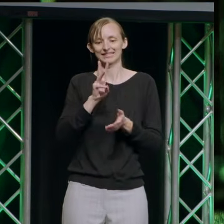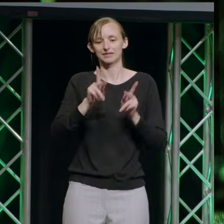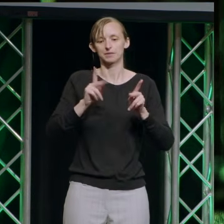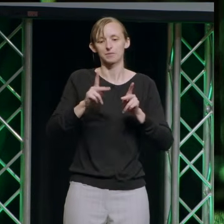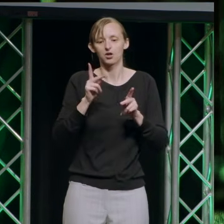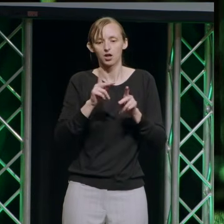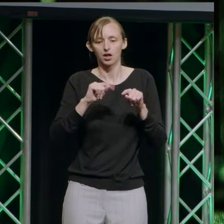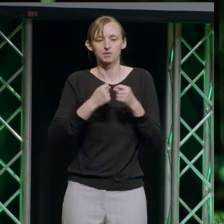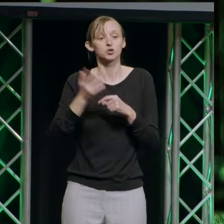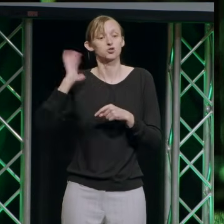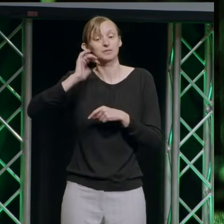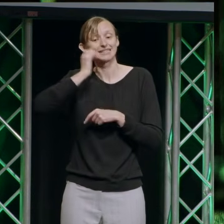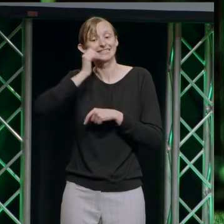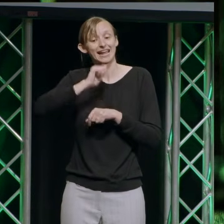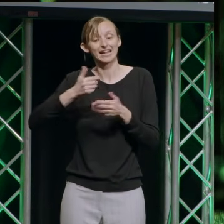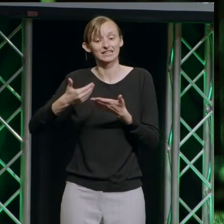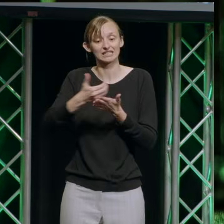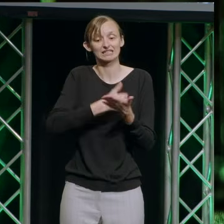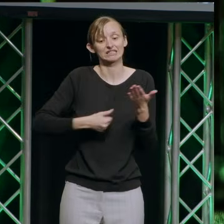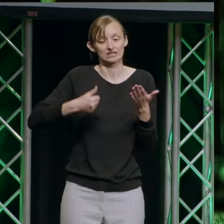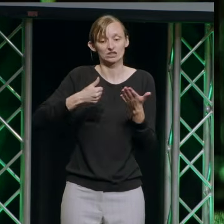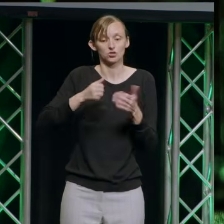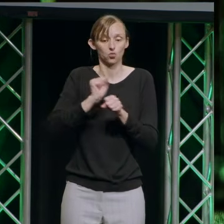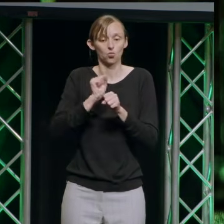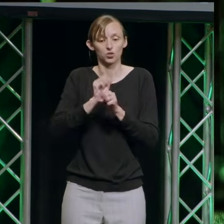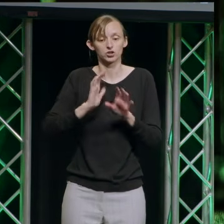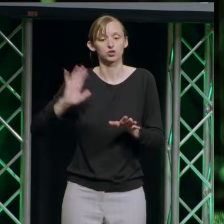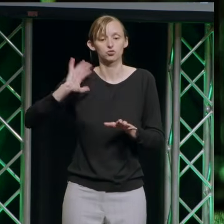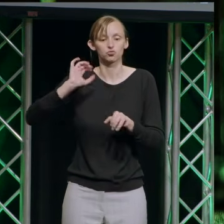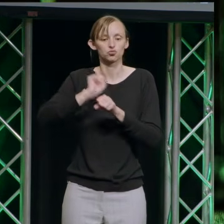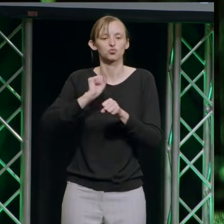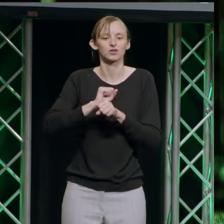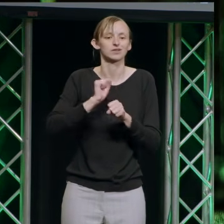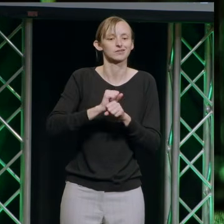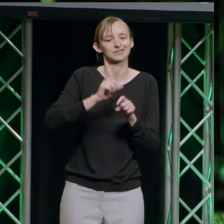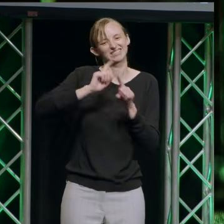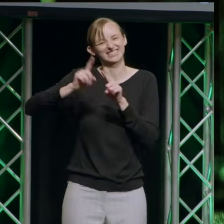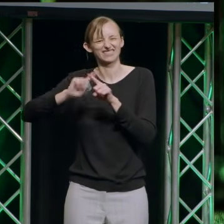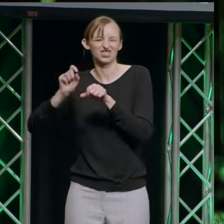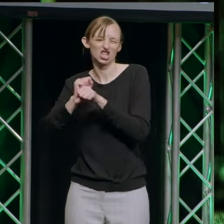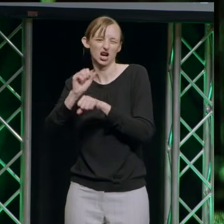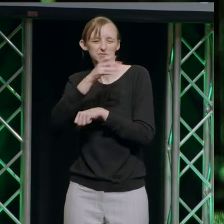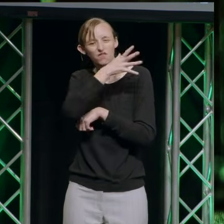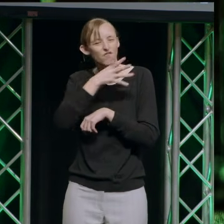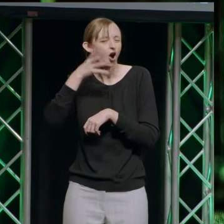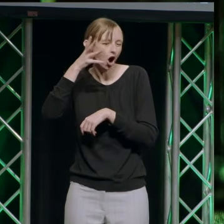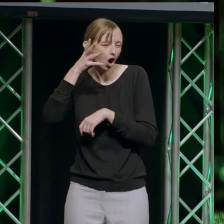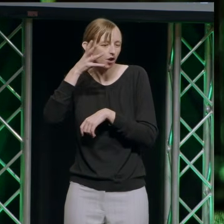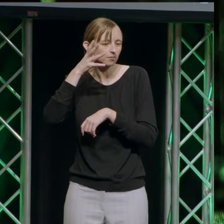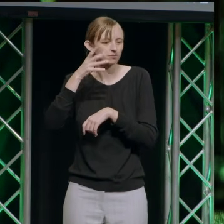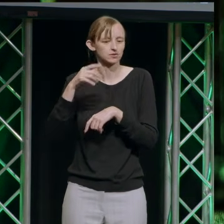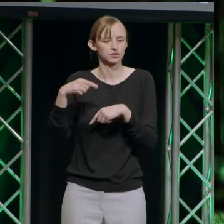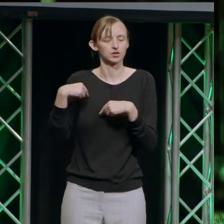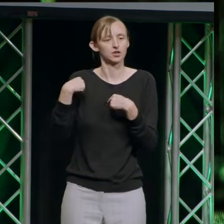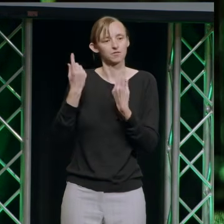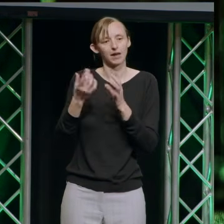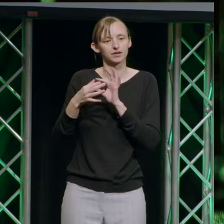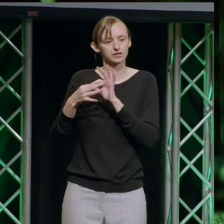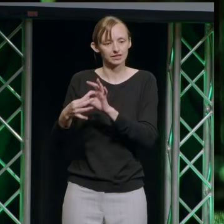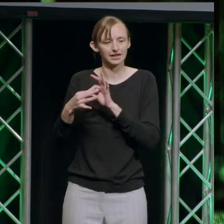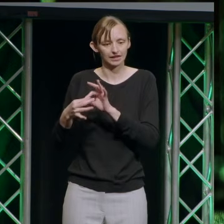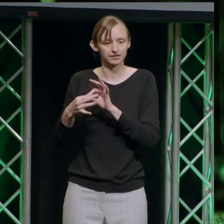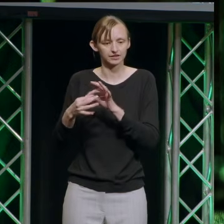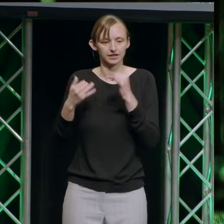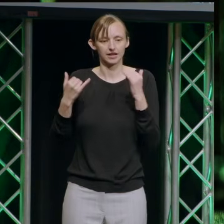daily wage workers used to all work in some odd jobs in the farms. So they've been connected, and so they're all